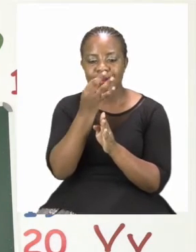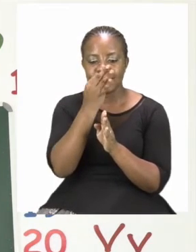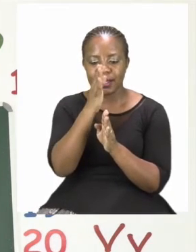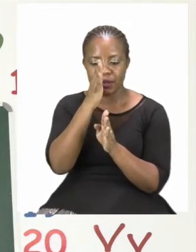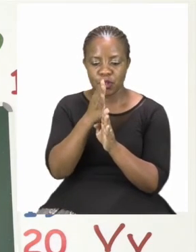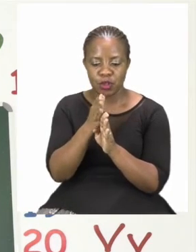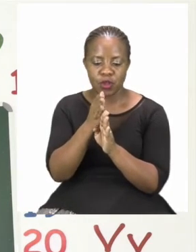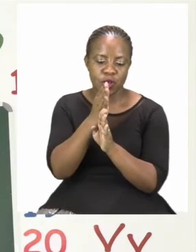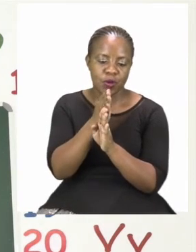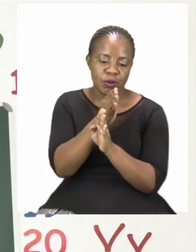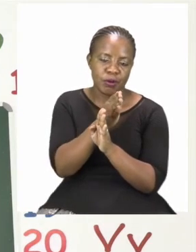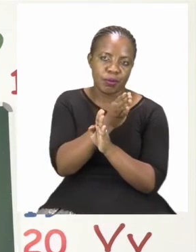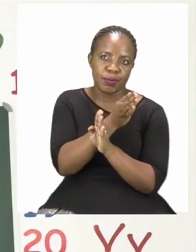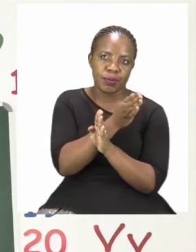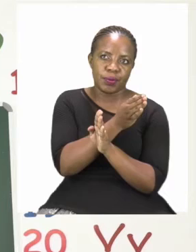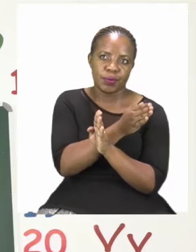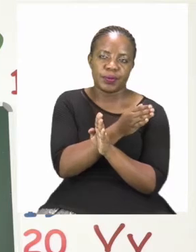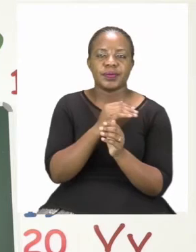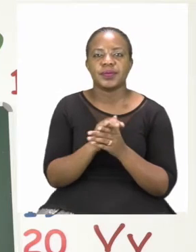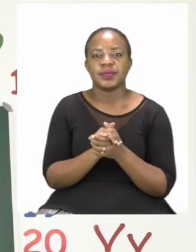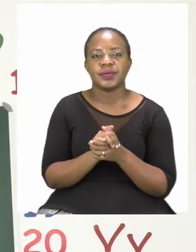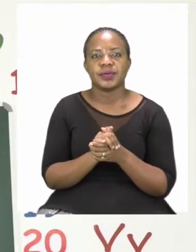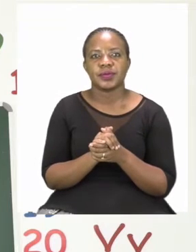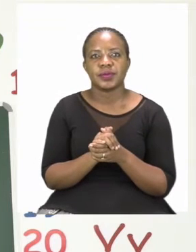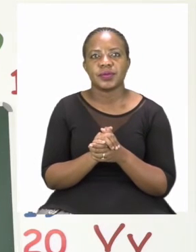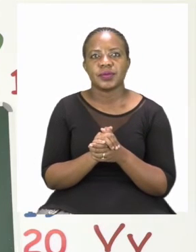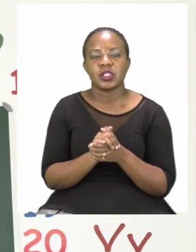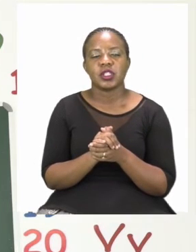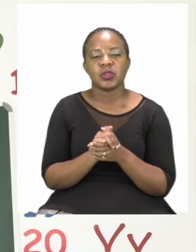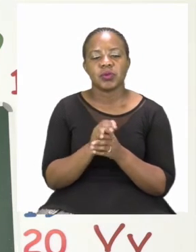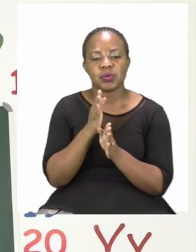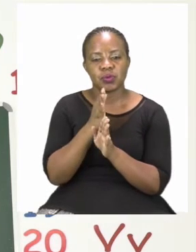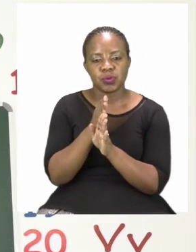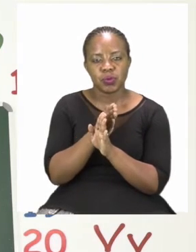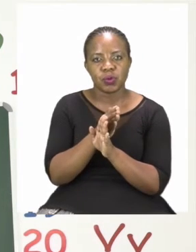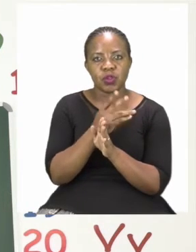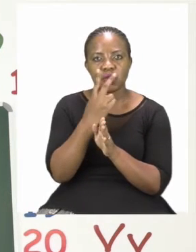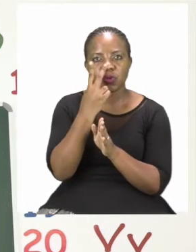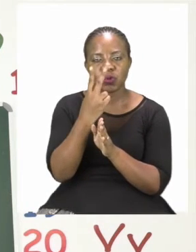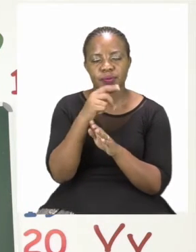backwards. And we're counting 2. So let's count.